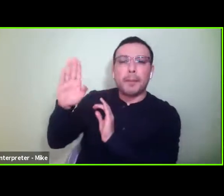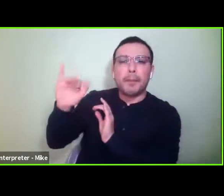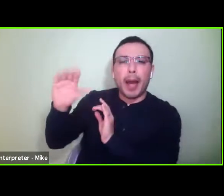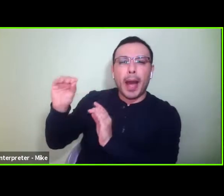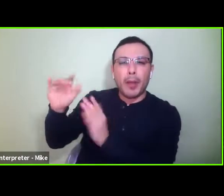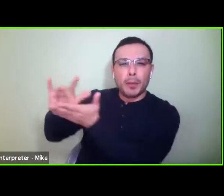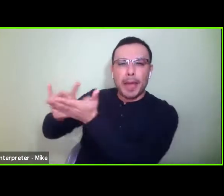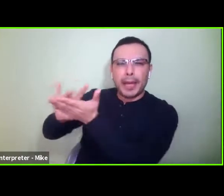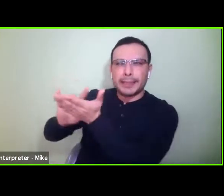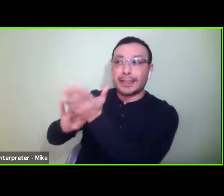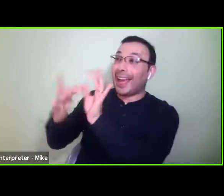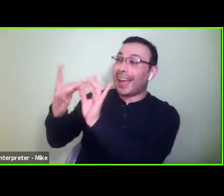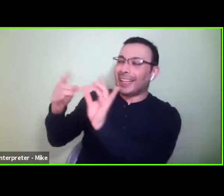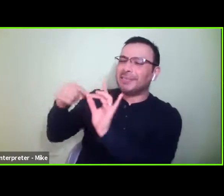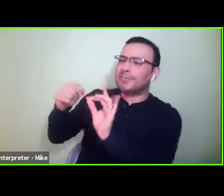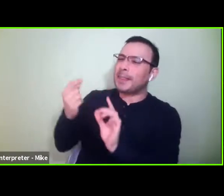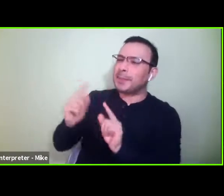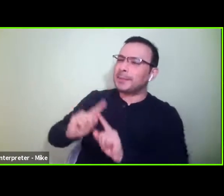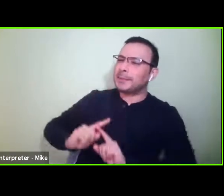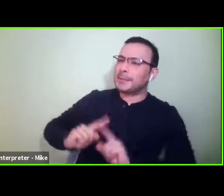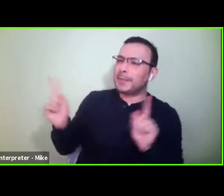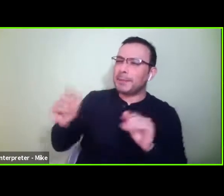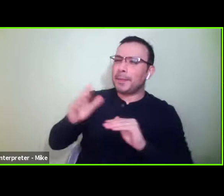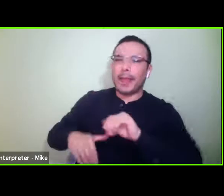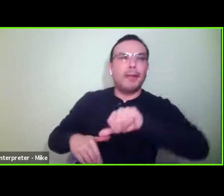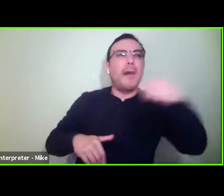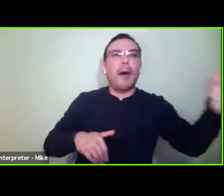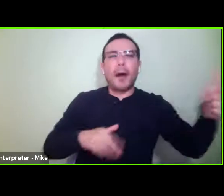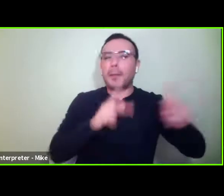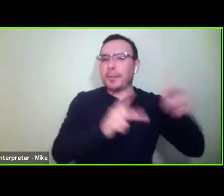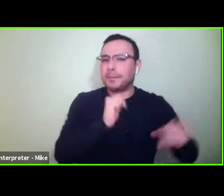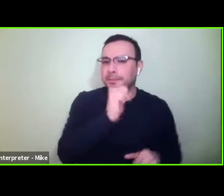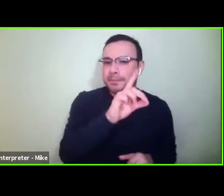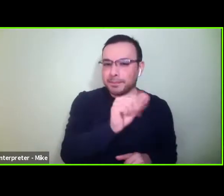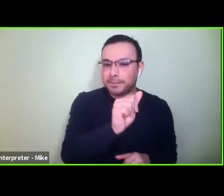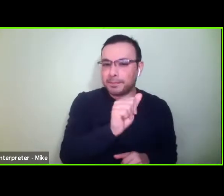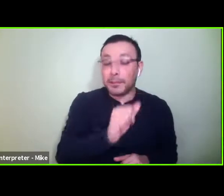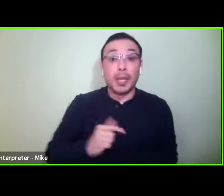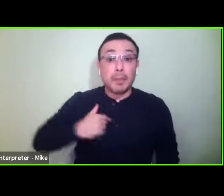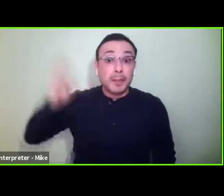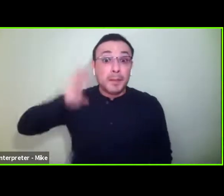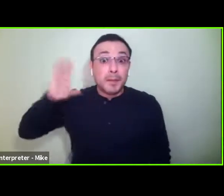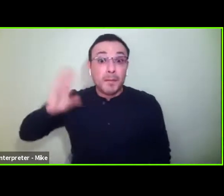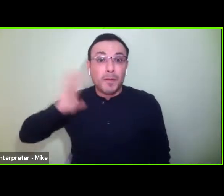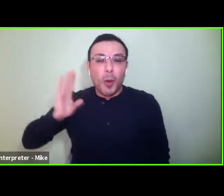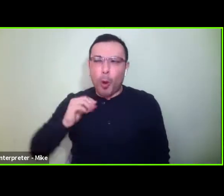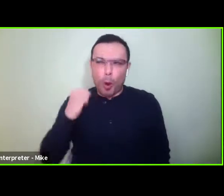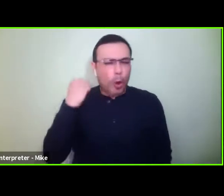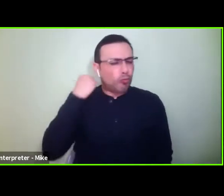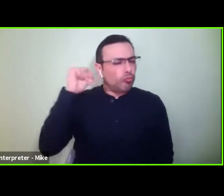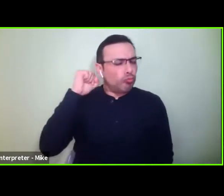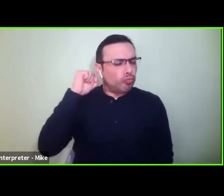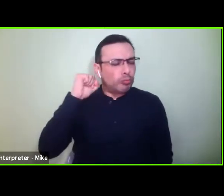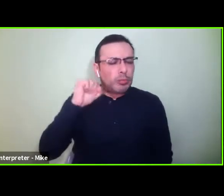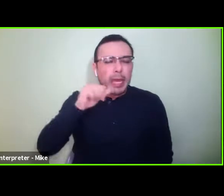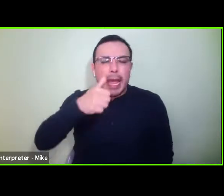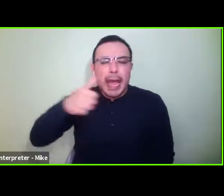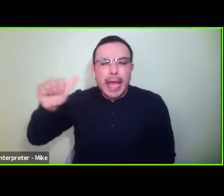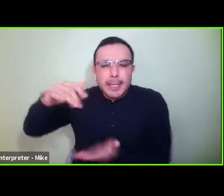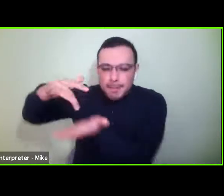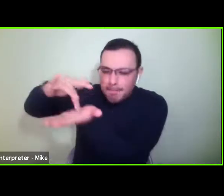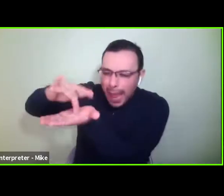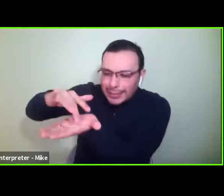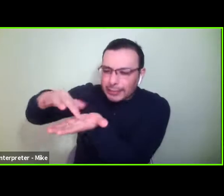In my more fiery days, I was fairly anti-pharma. I refused to take the pills that were literally